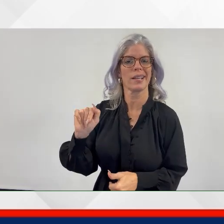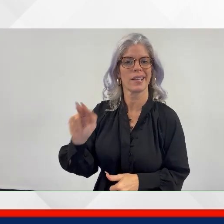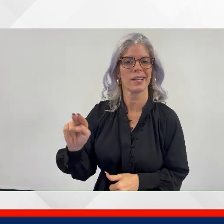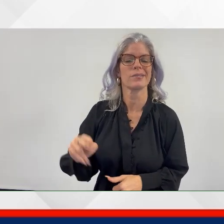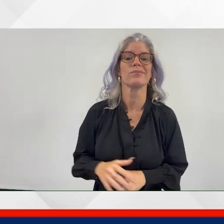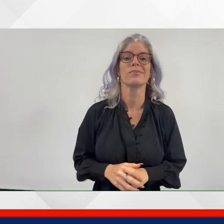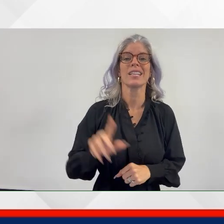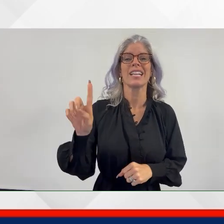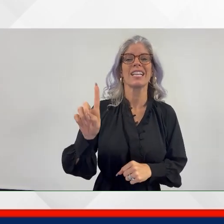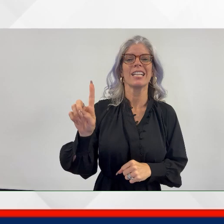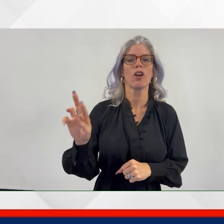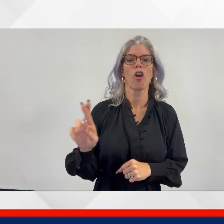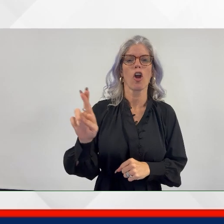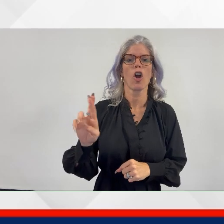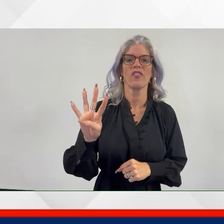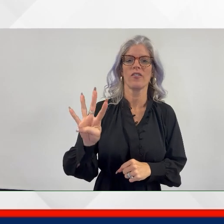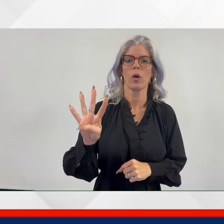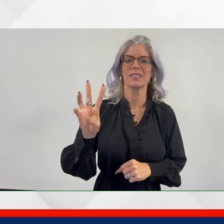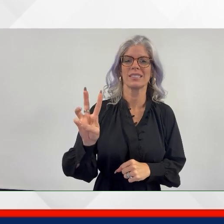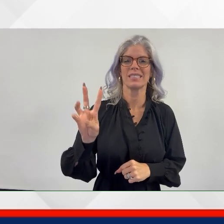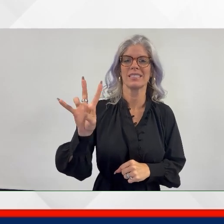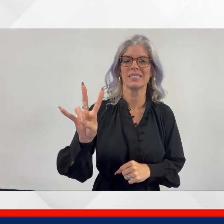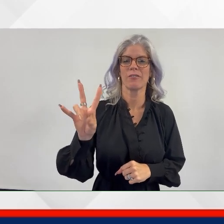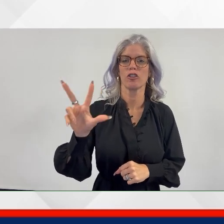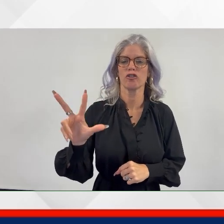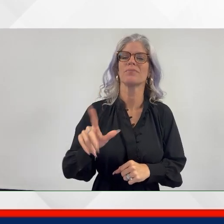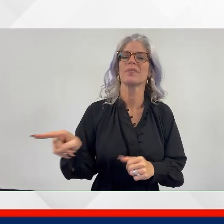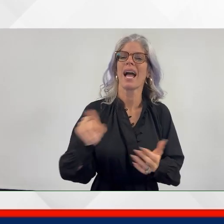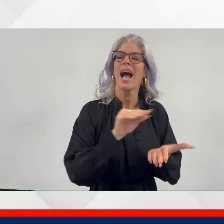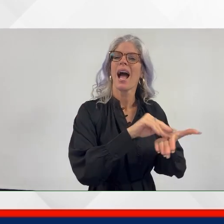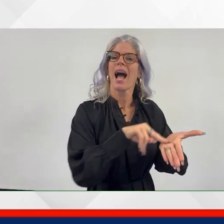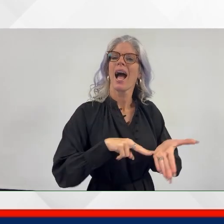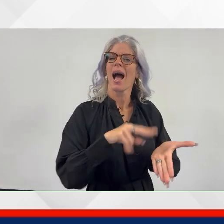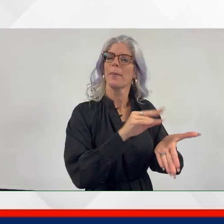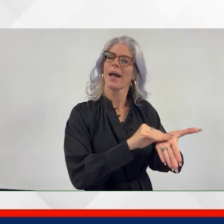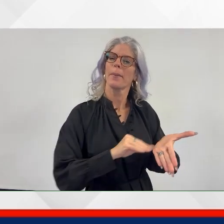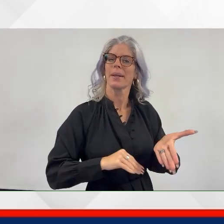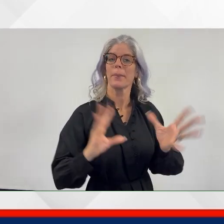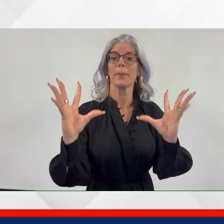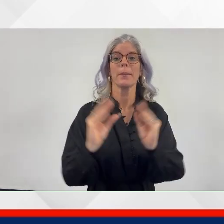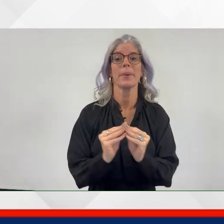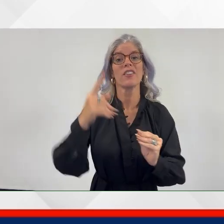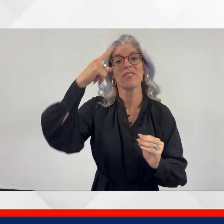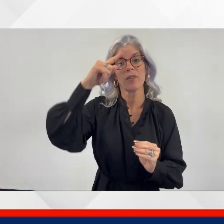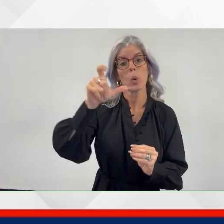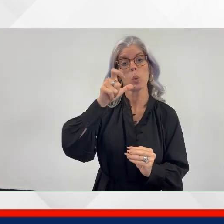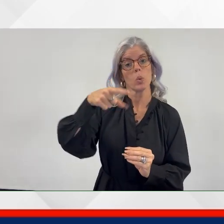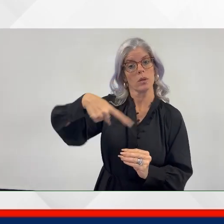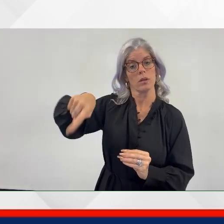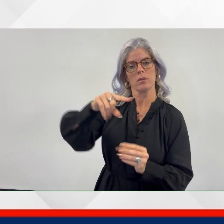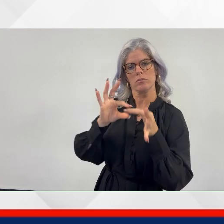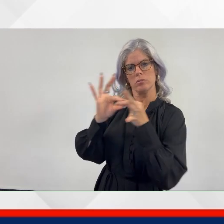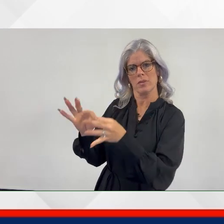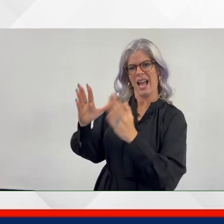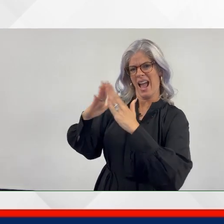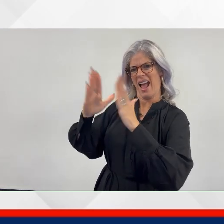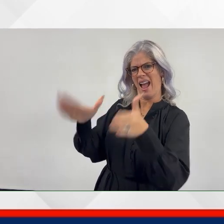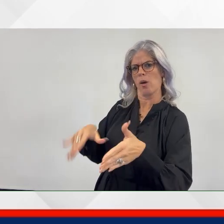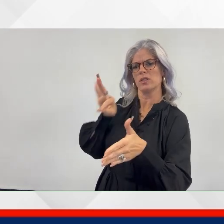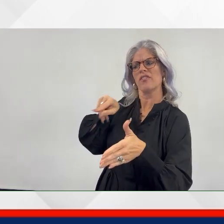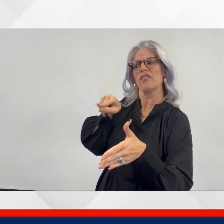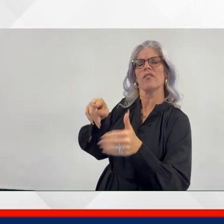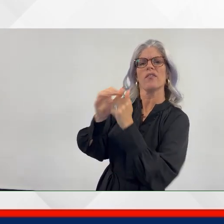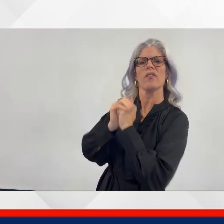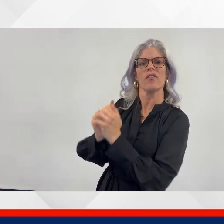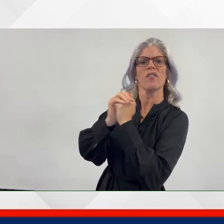4673 applicant briefing for our houses of worship. We are here today to review FEMA's Public Assistance Program's